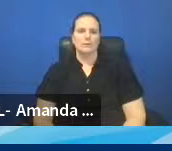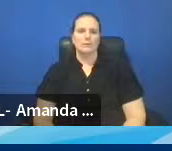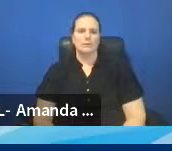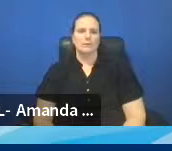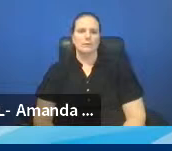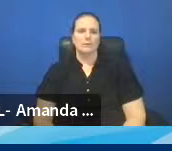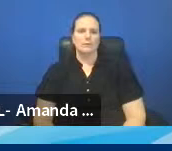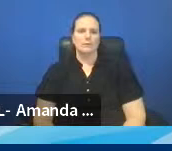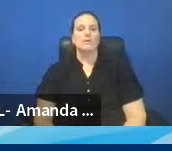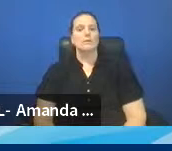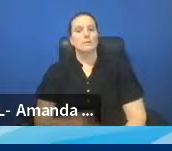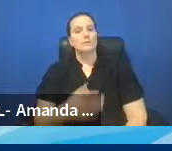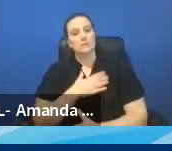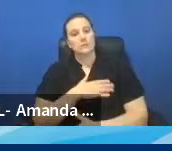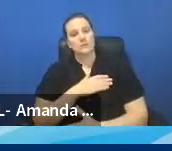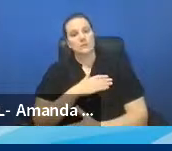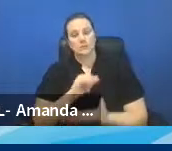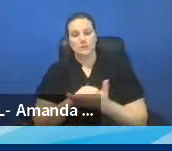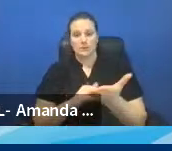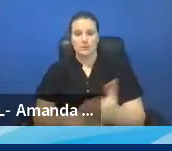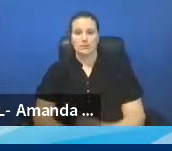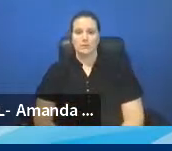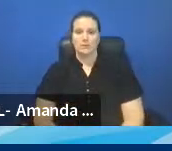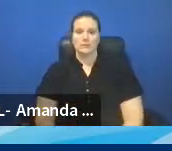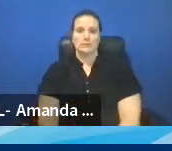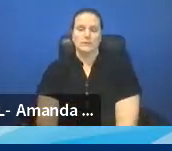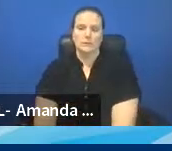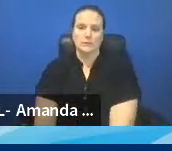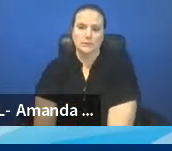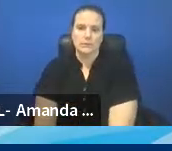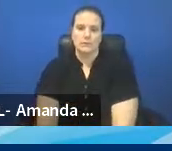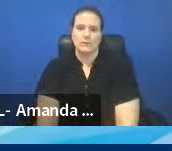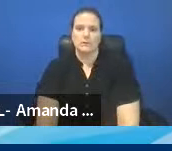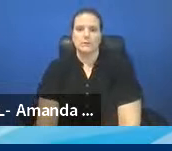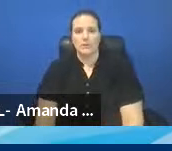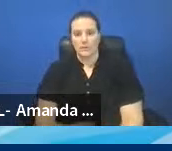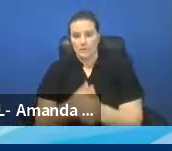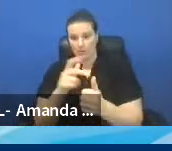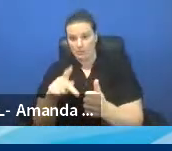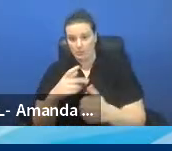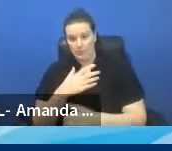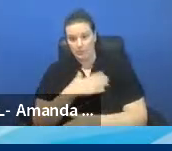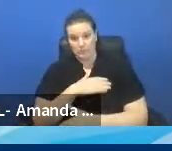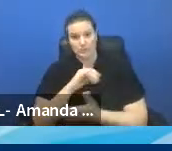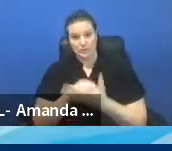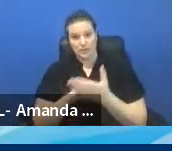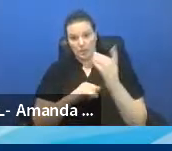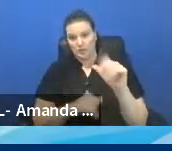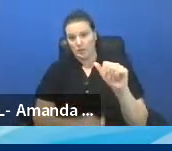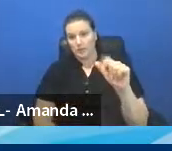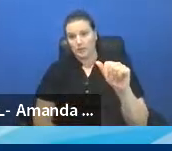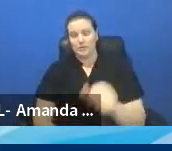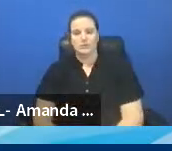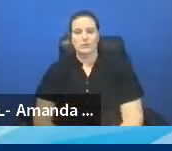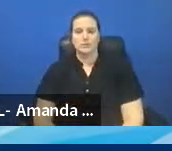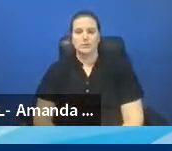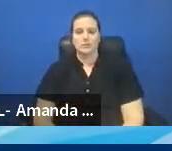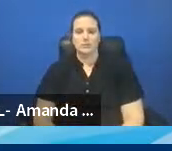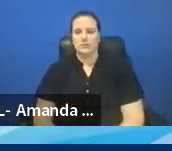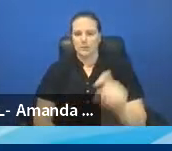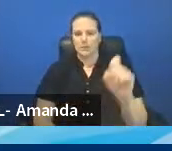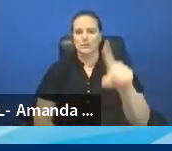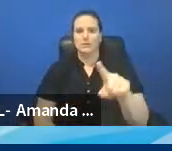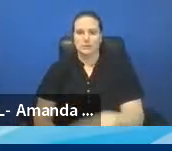Darcy? I appreciate it. Go ahead. Oh, sorry, Robin, did you have a follow-up? Well, I just said I appreciate the data. I would question it,